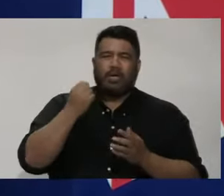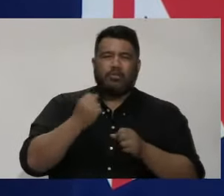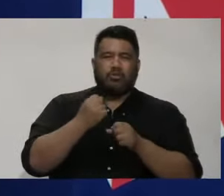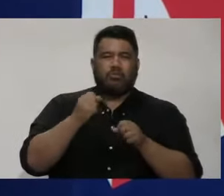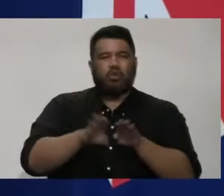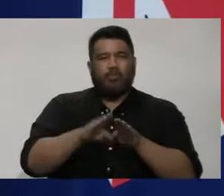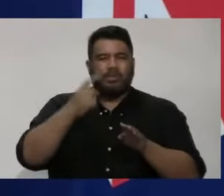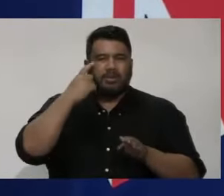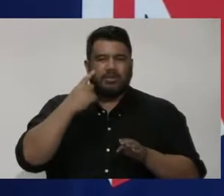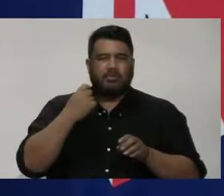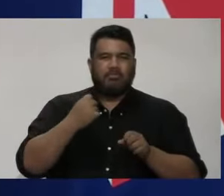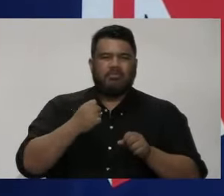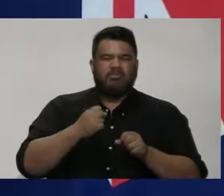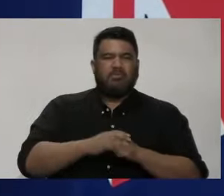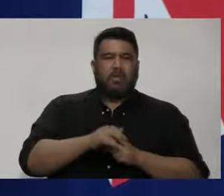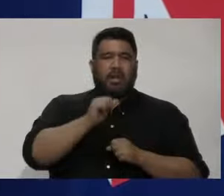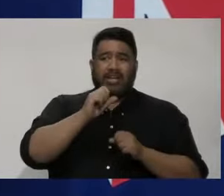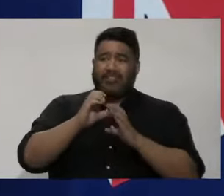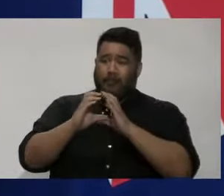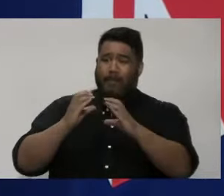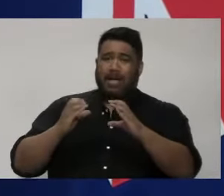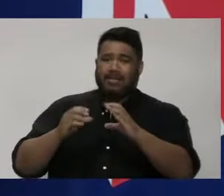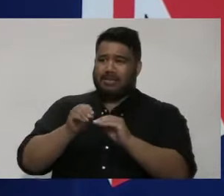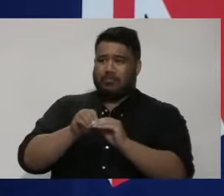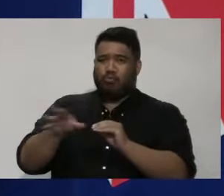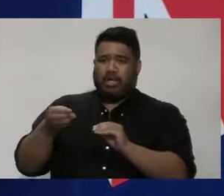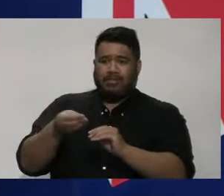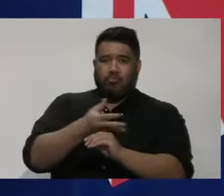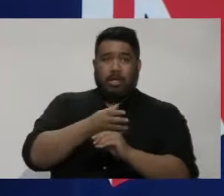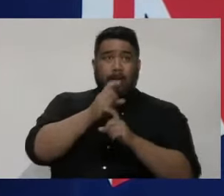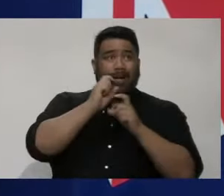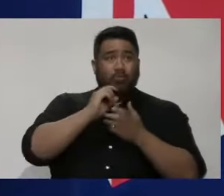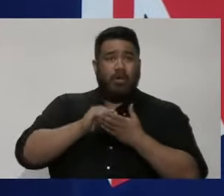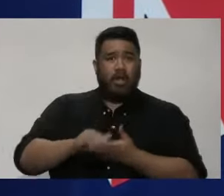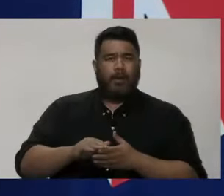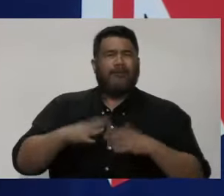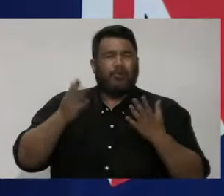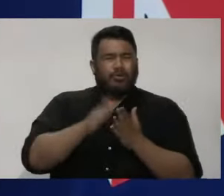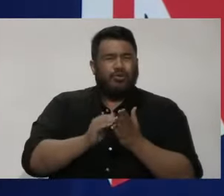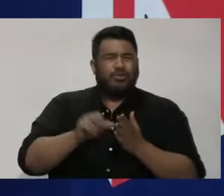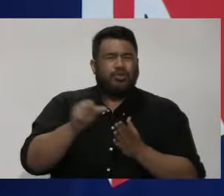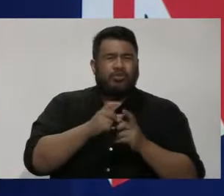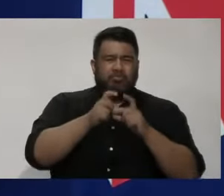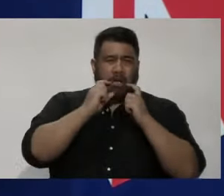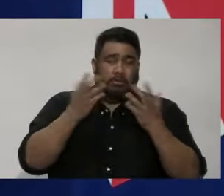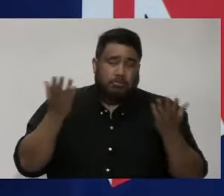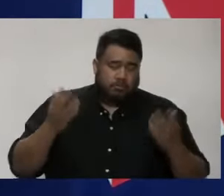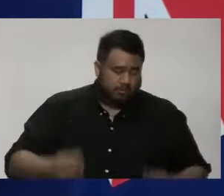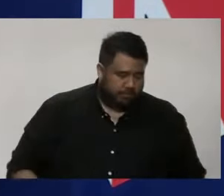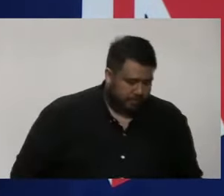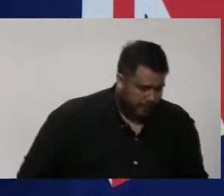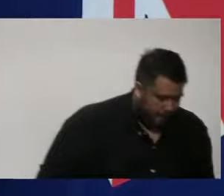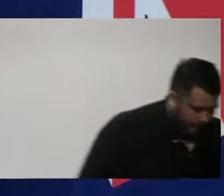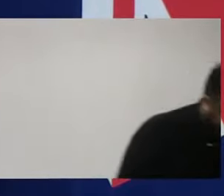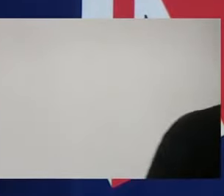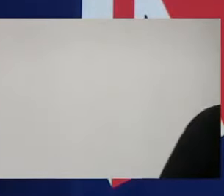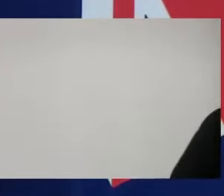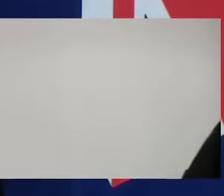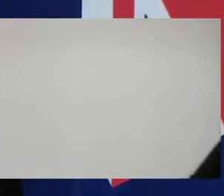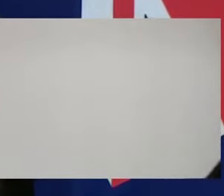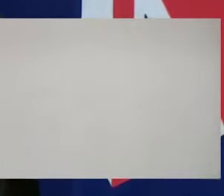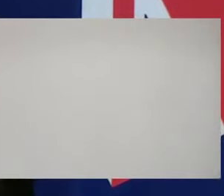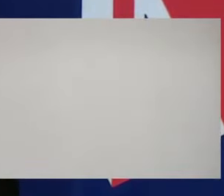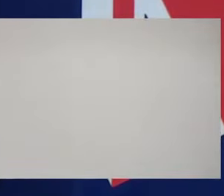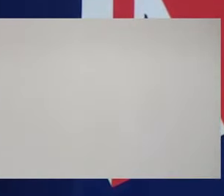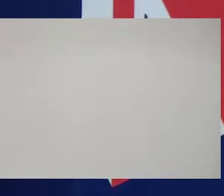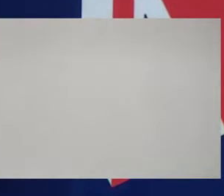If COVID has been spread on a bus and we know masks make a difference, let's wear masks. How key is Uber to that?